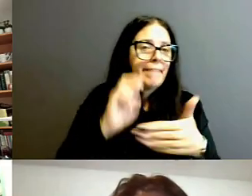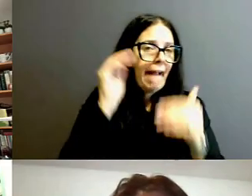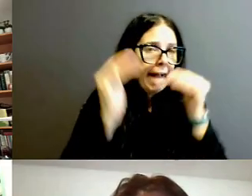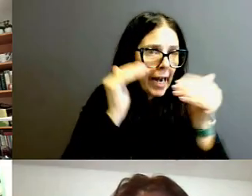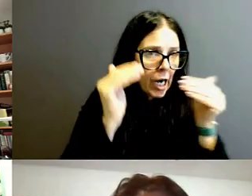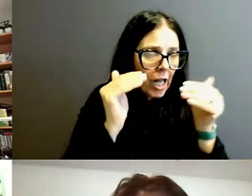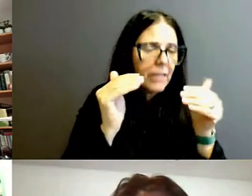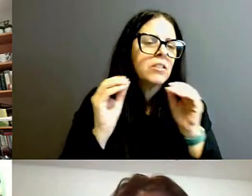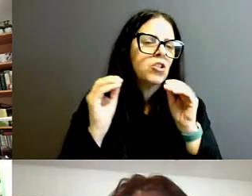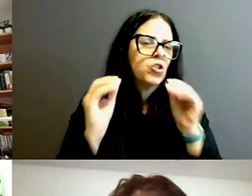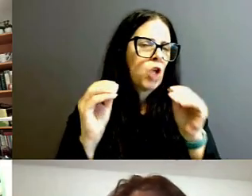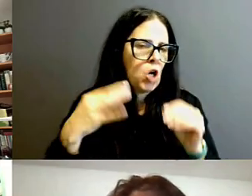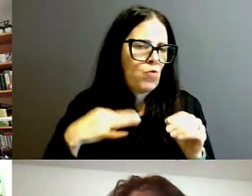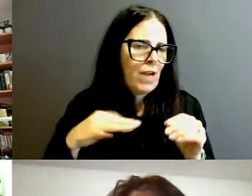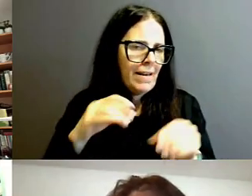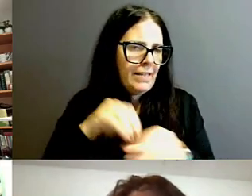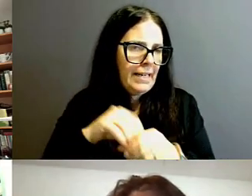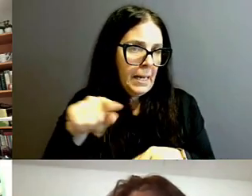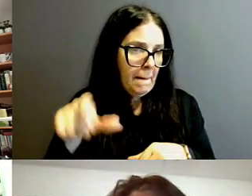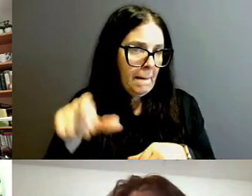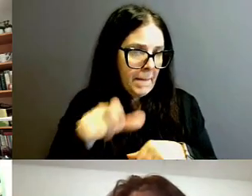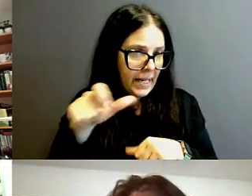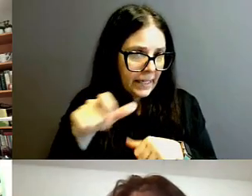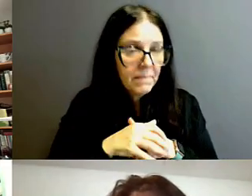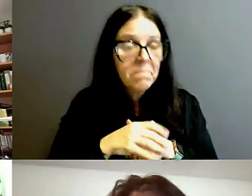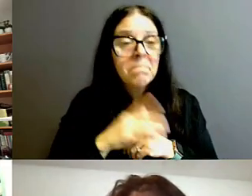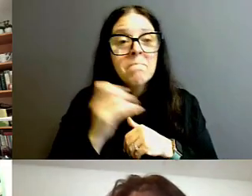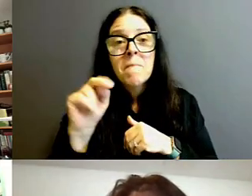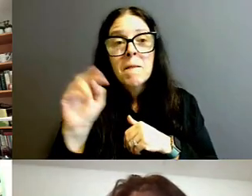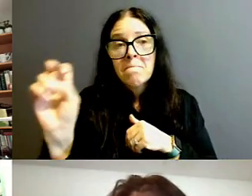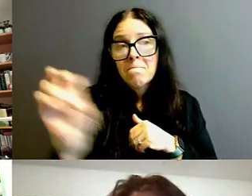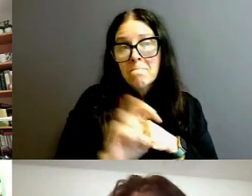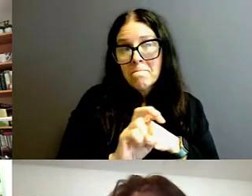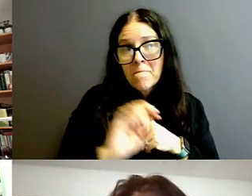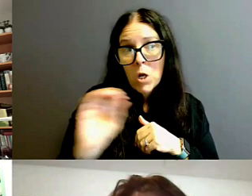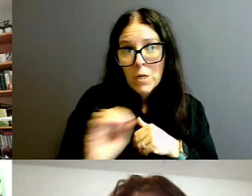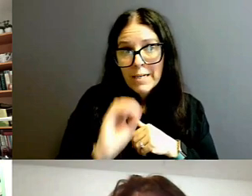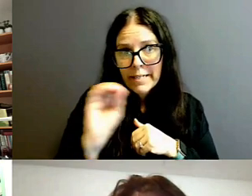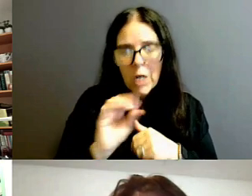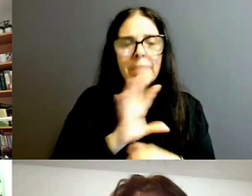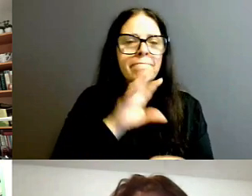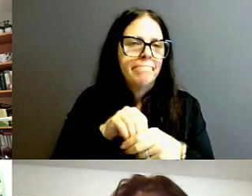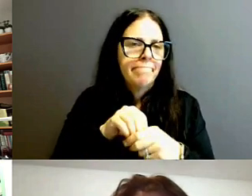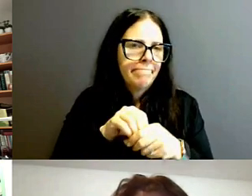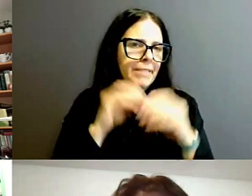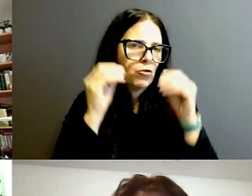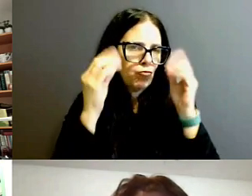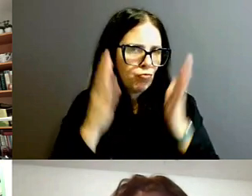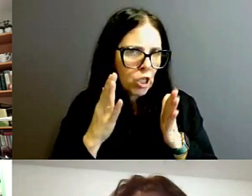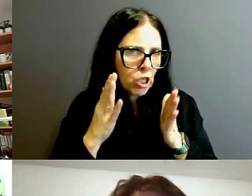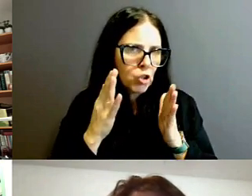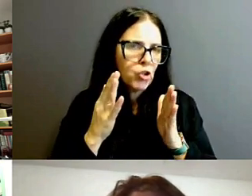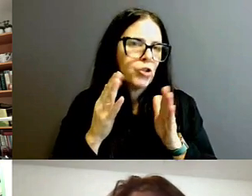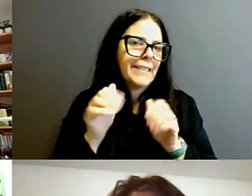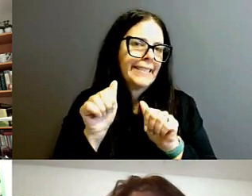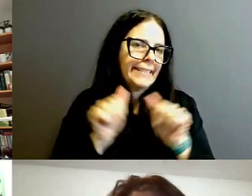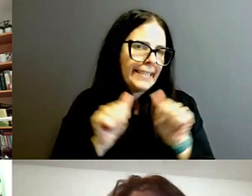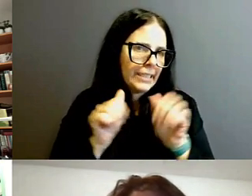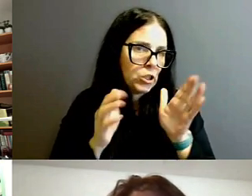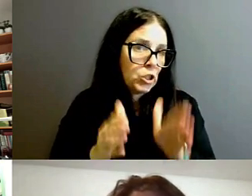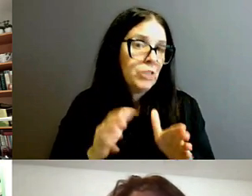Quebec. When I moved back to Ontario, I was an instructor and an assessor in adult